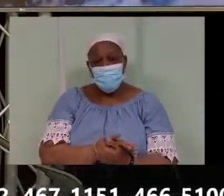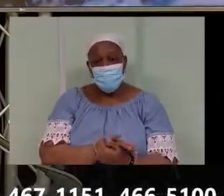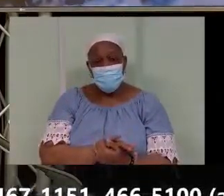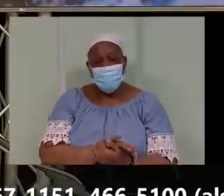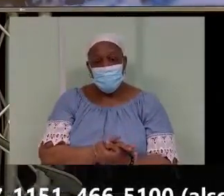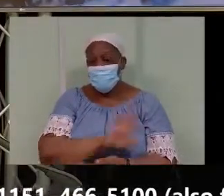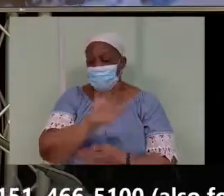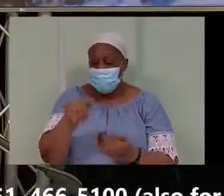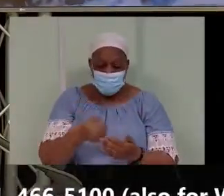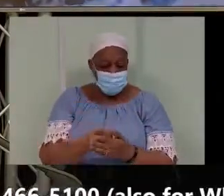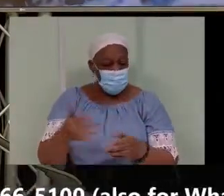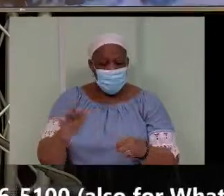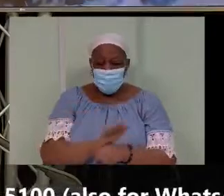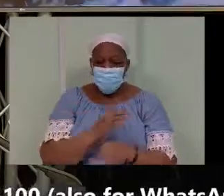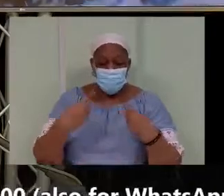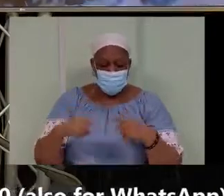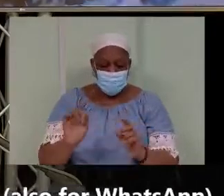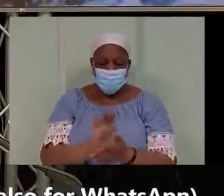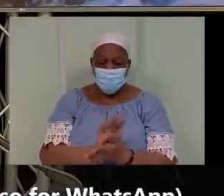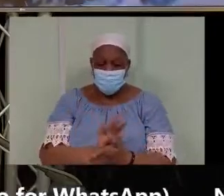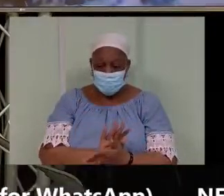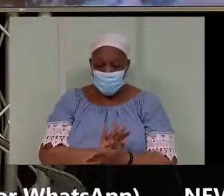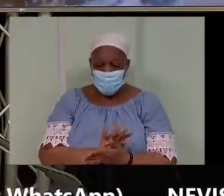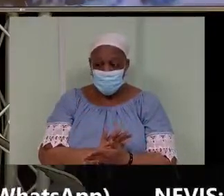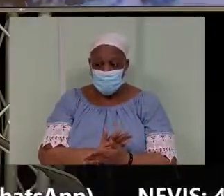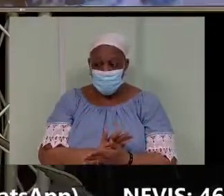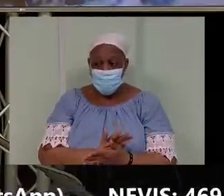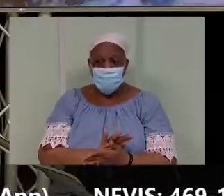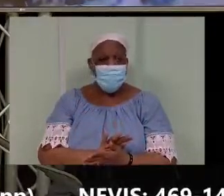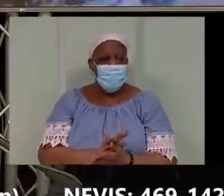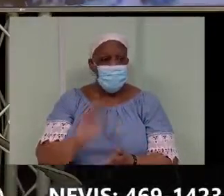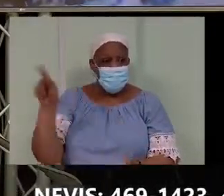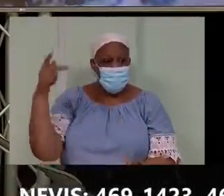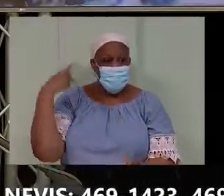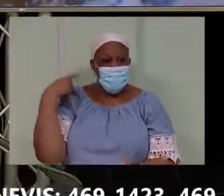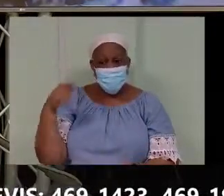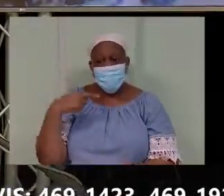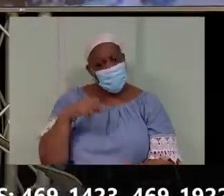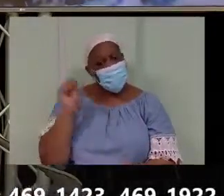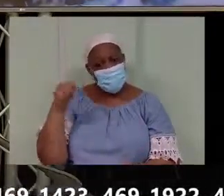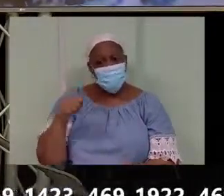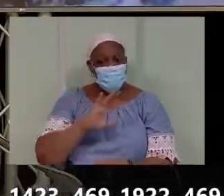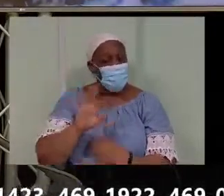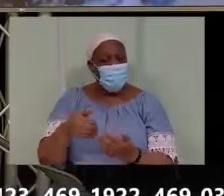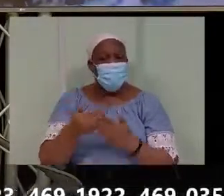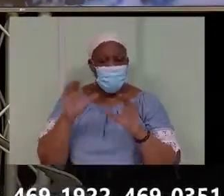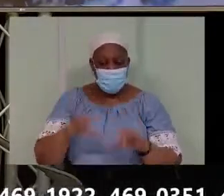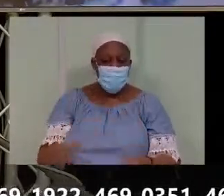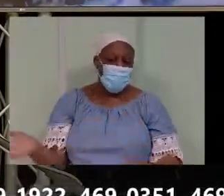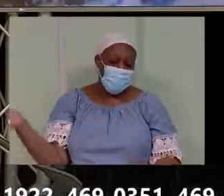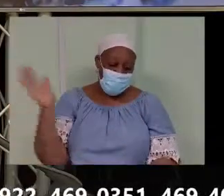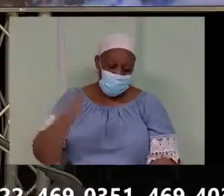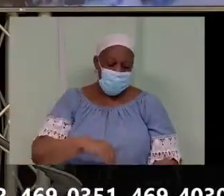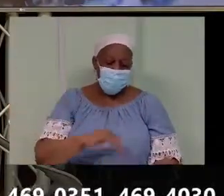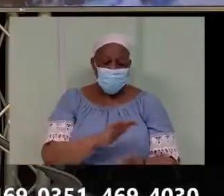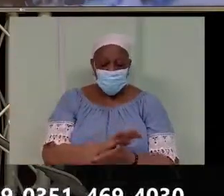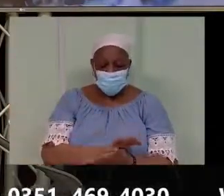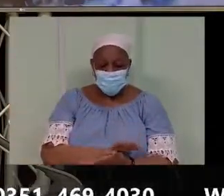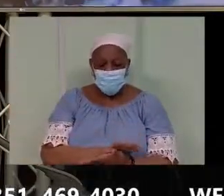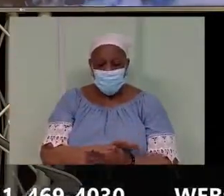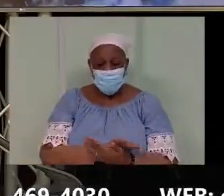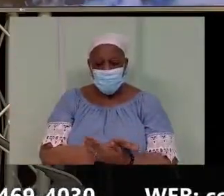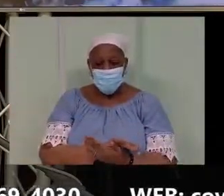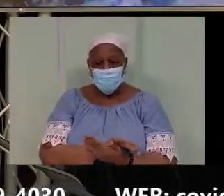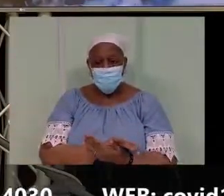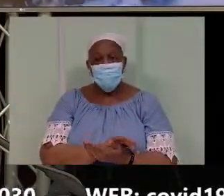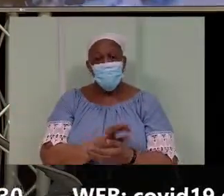in full attendance. That's what their principals are proposing. Again, we are carrying out the same